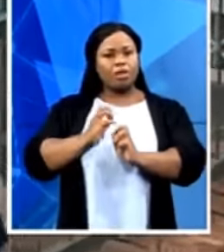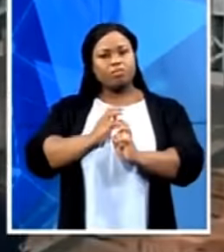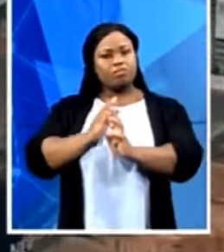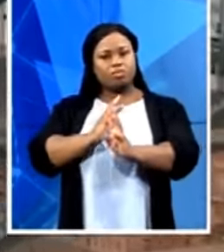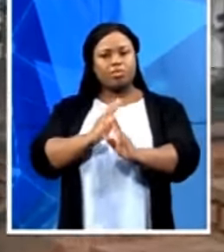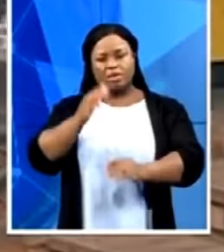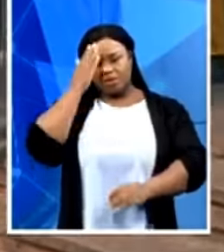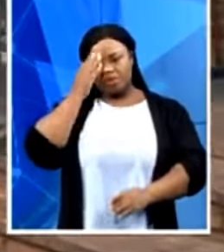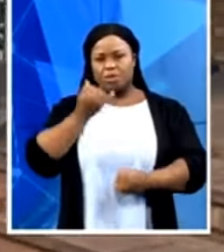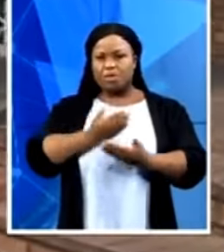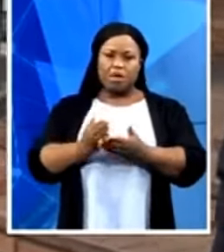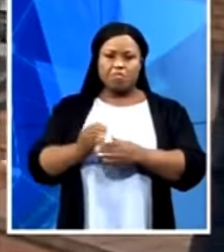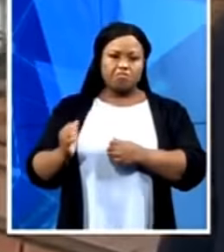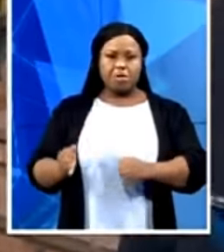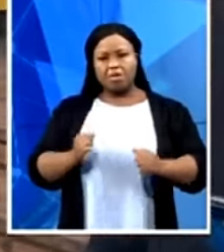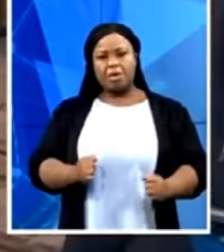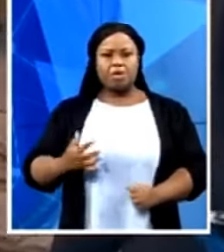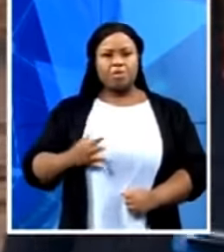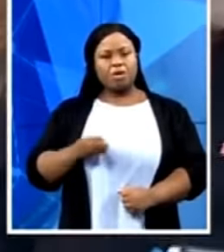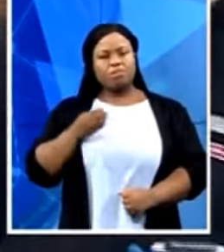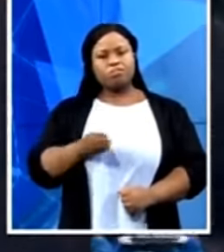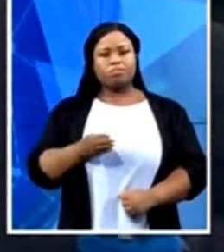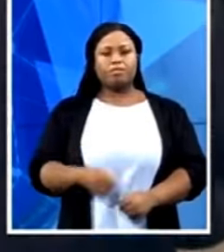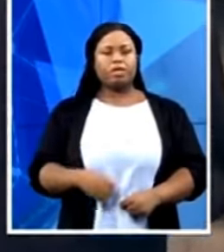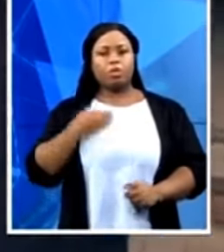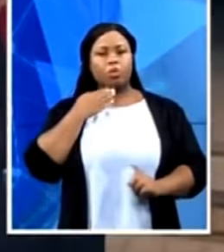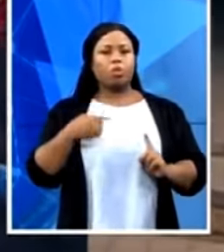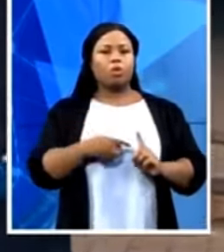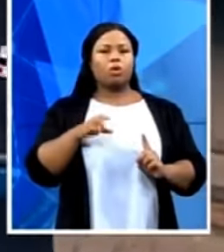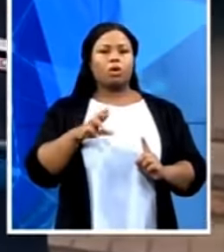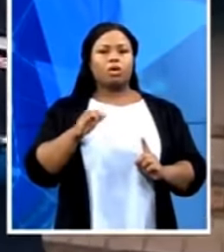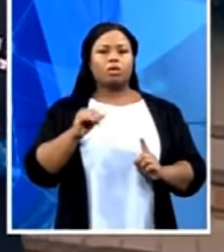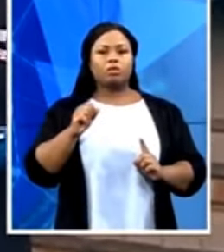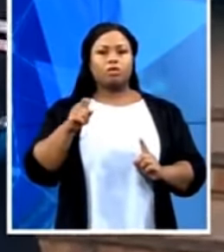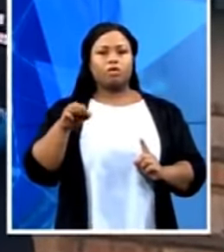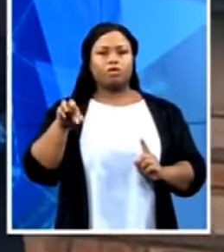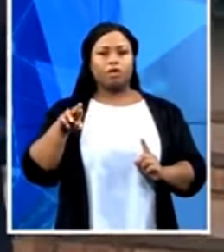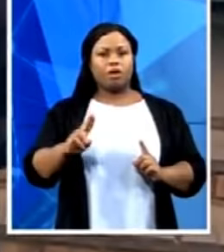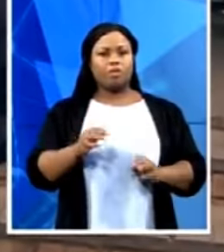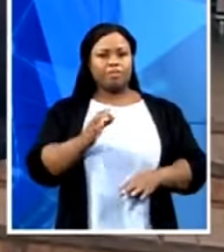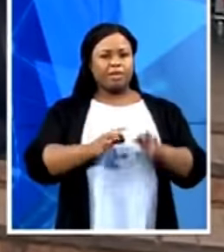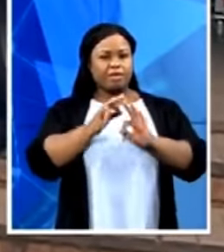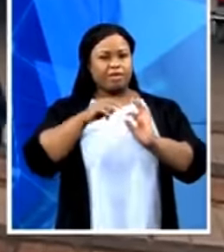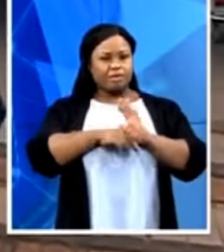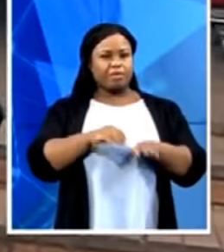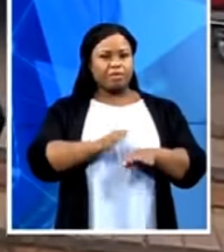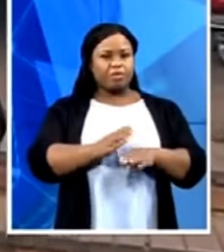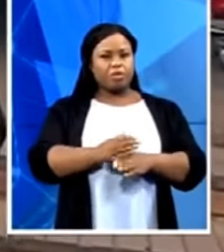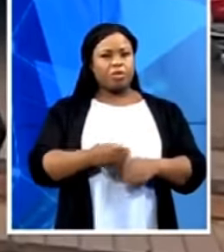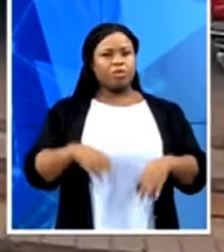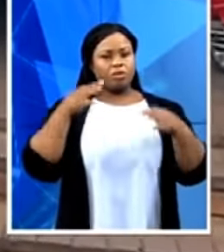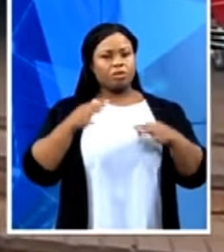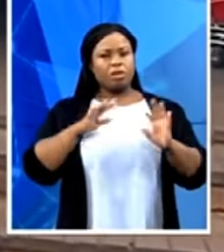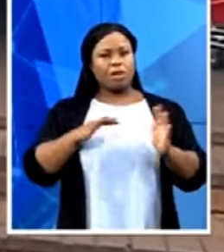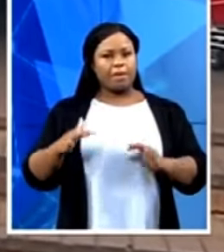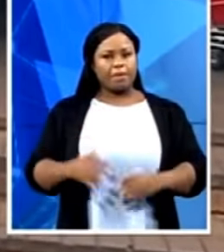Joining me now is Christopher Rodriguez, who's actually going to explain a bit further about how they decided to formulate this way. Thank you so much for your time,